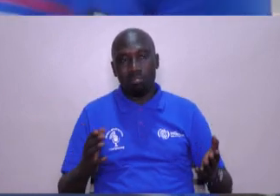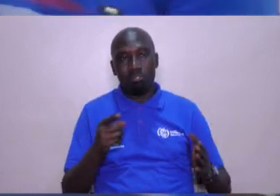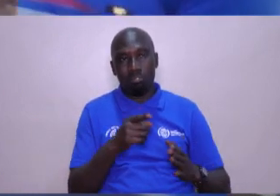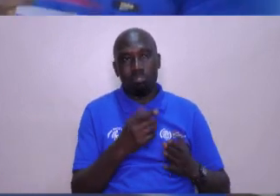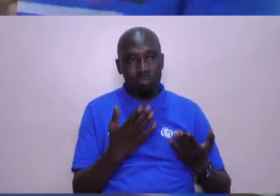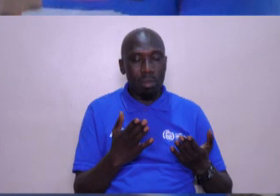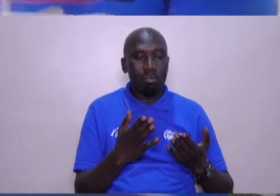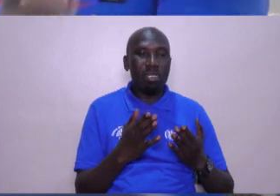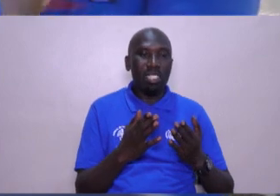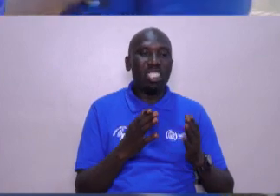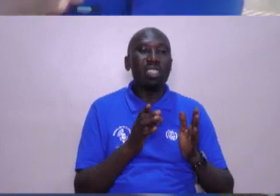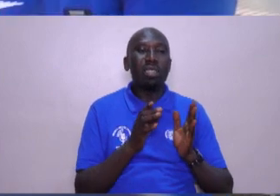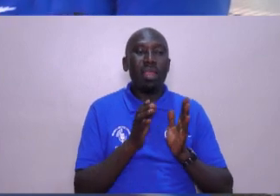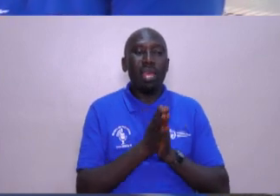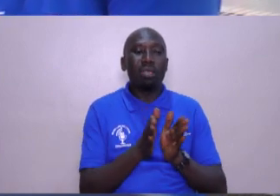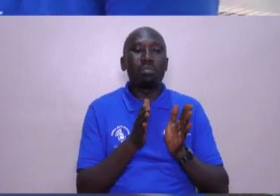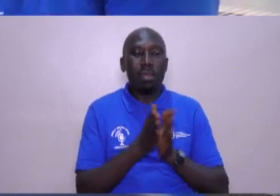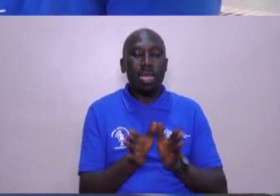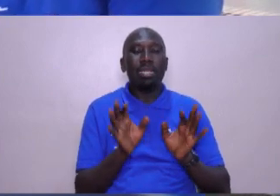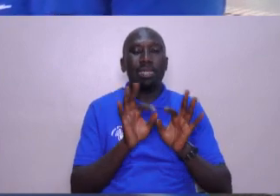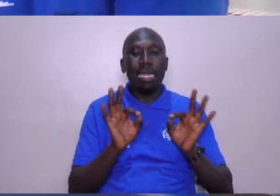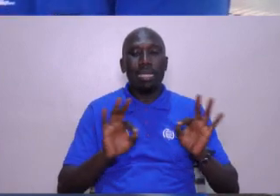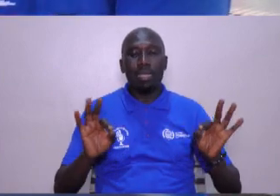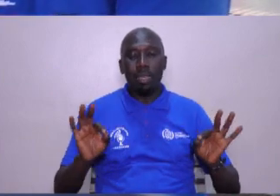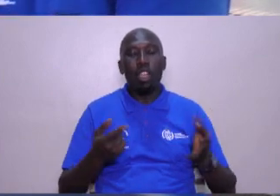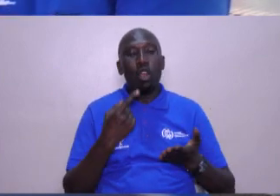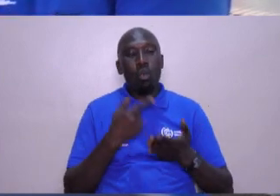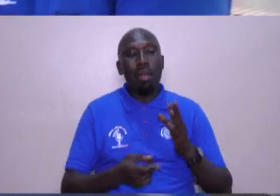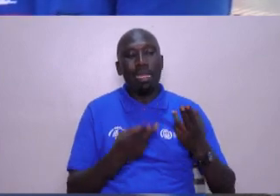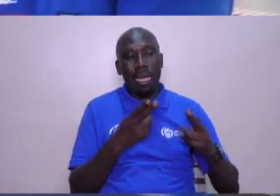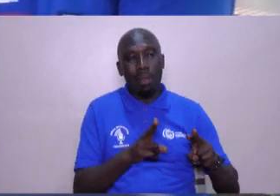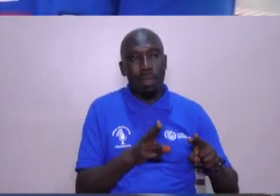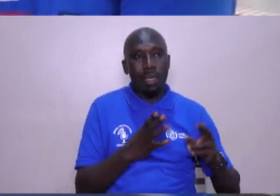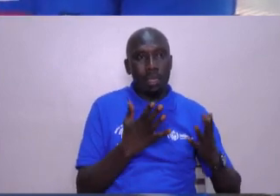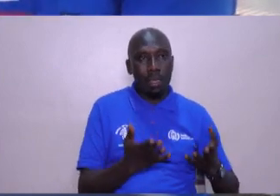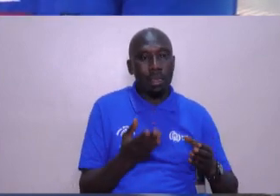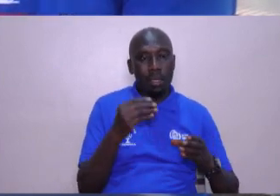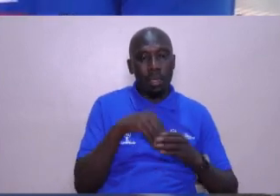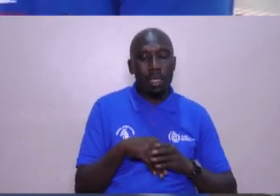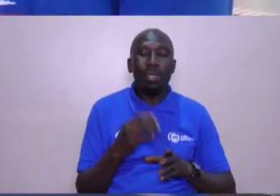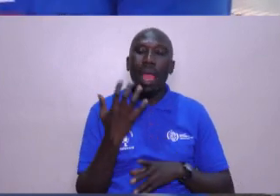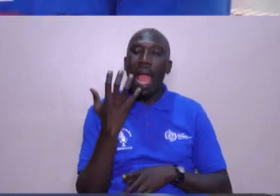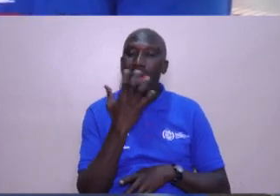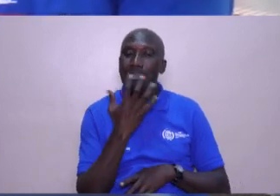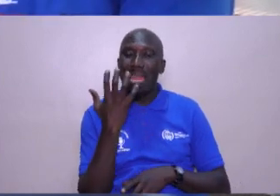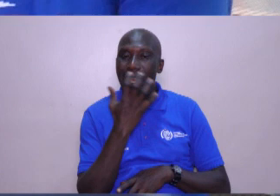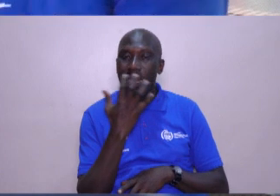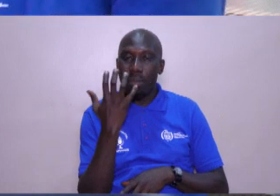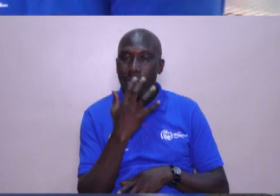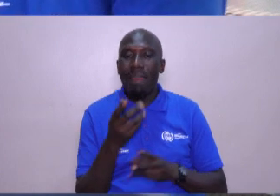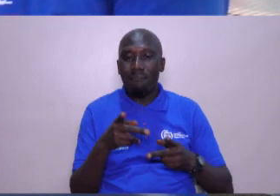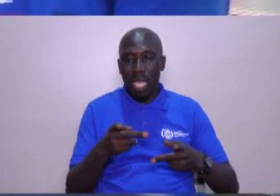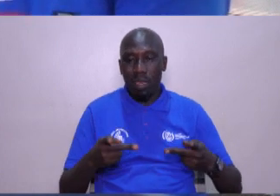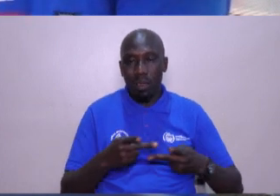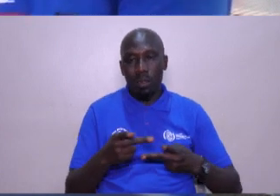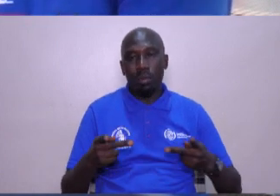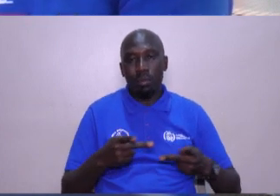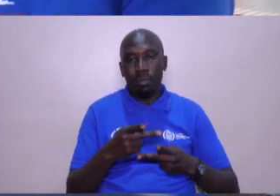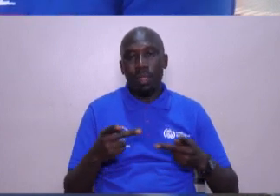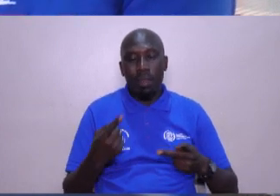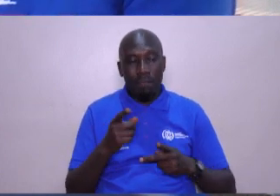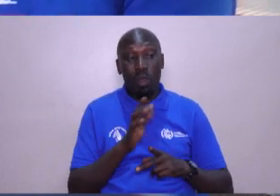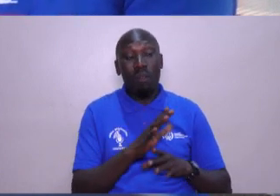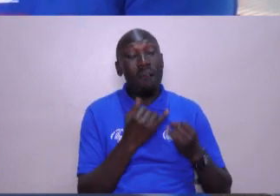descriptive text explaining what is happening in the animated video. For your